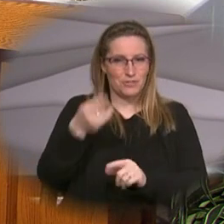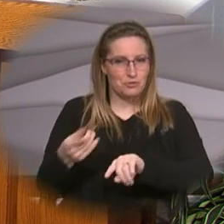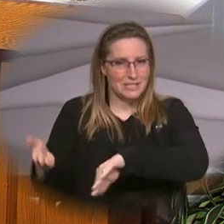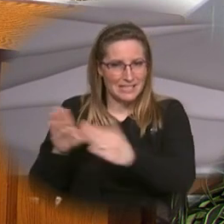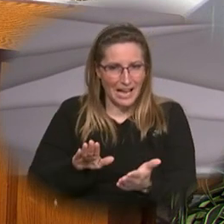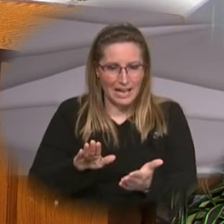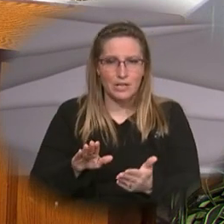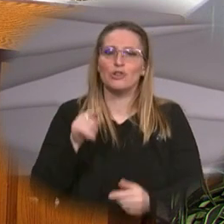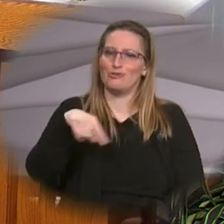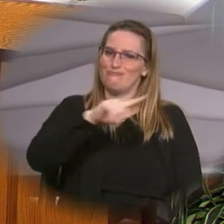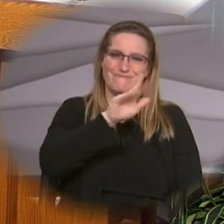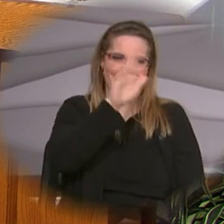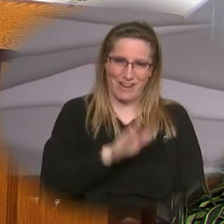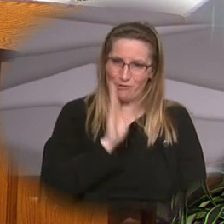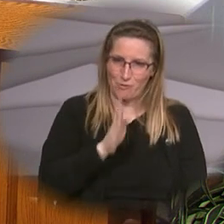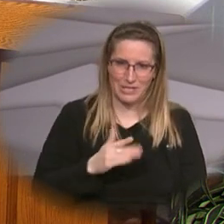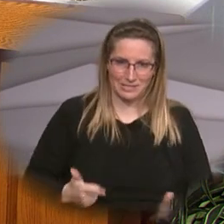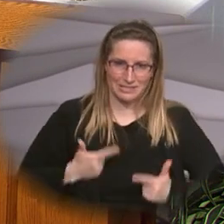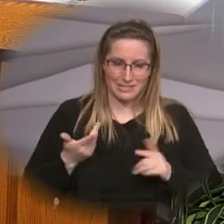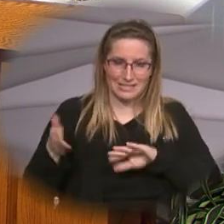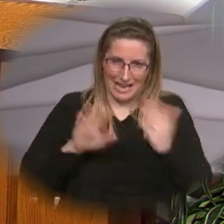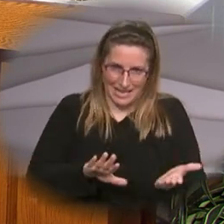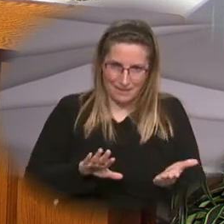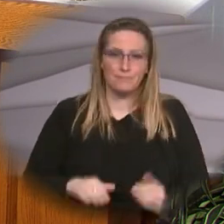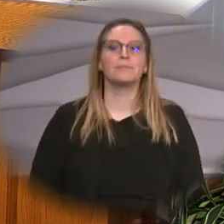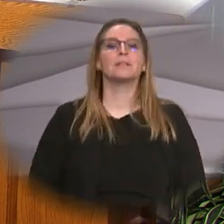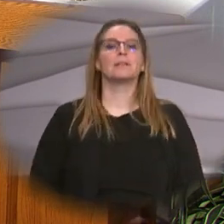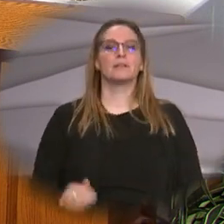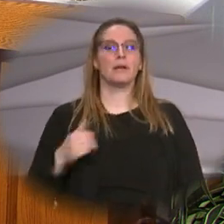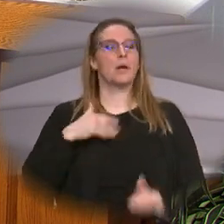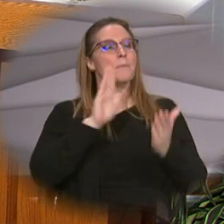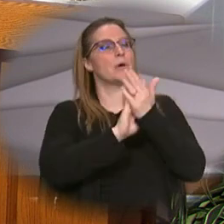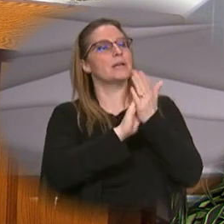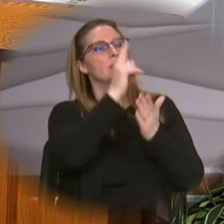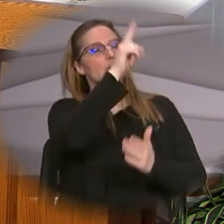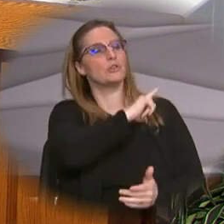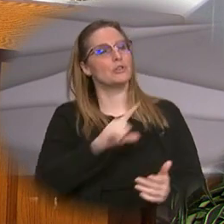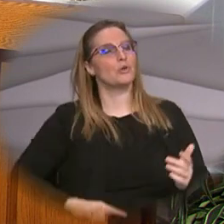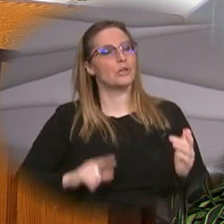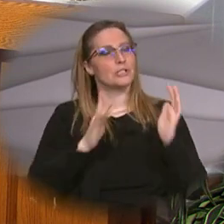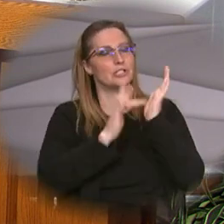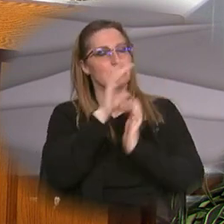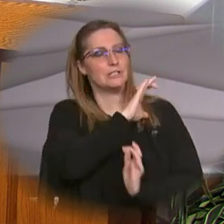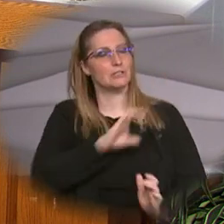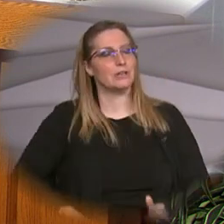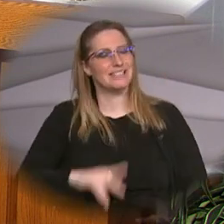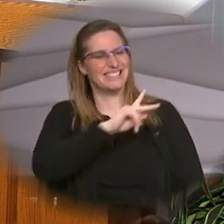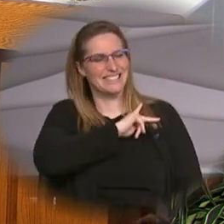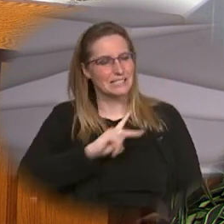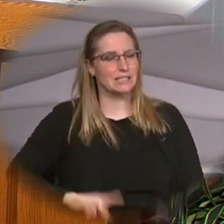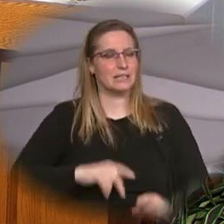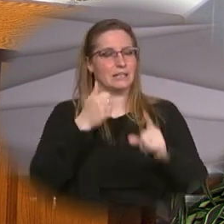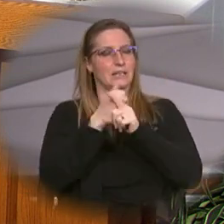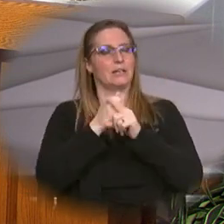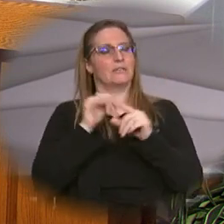will never die praise to you Lord Jesus Christ King of endless glory